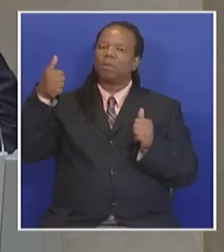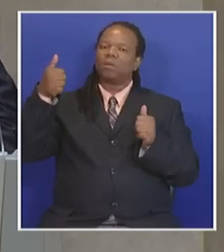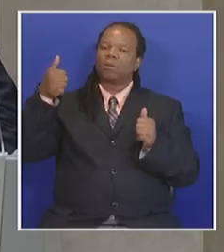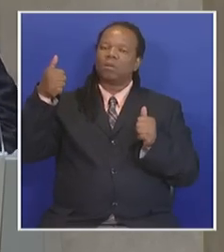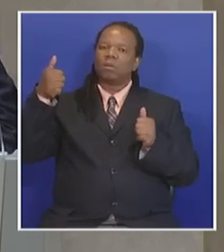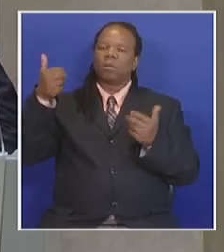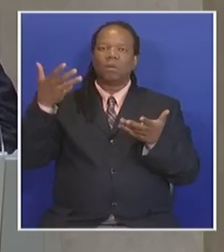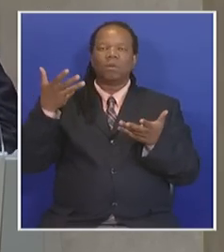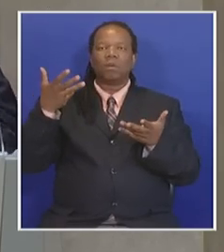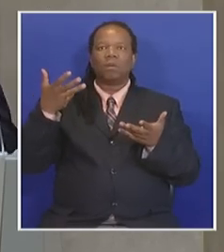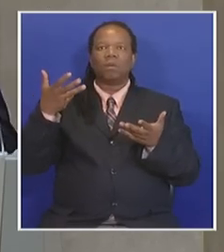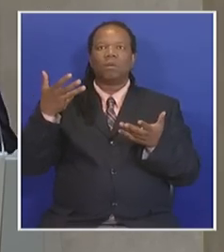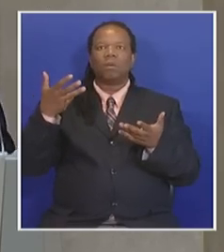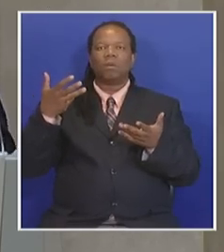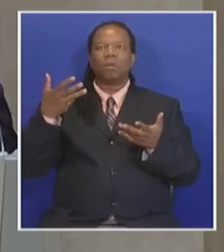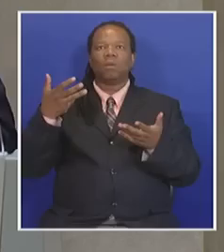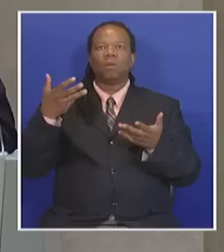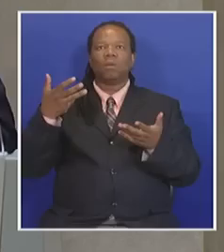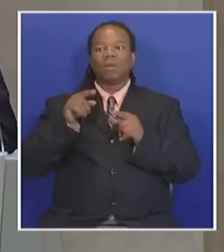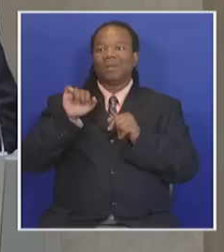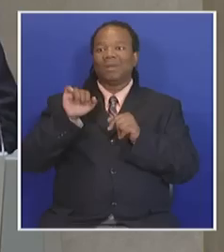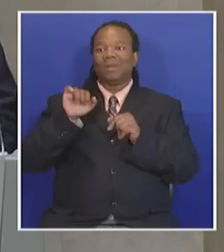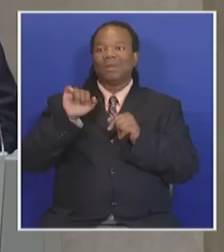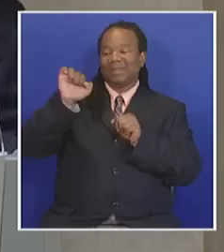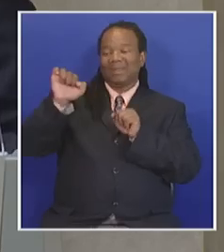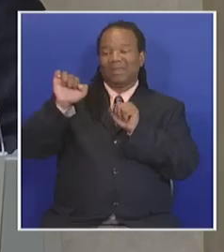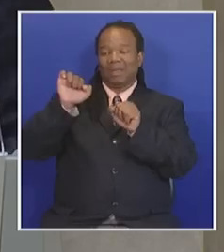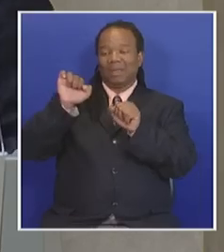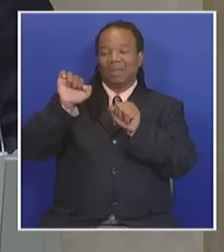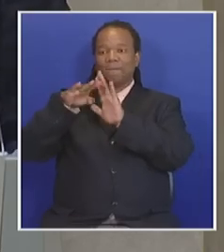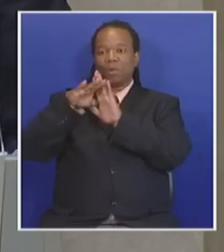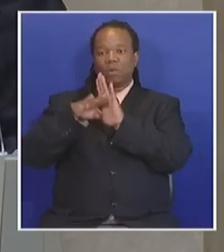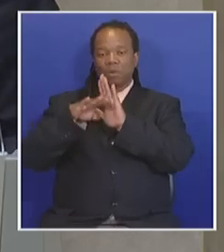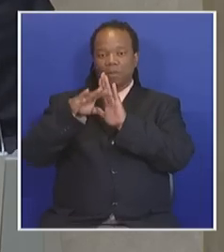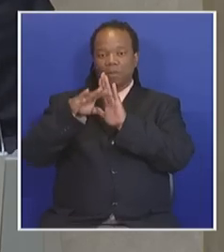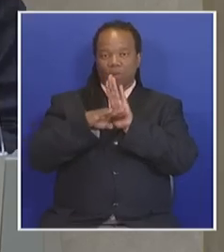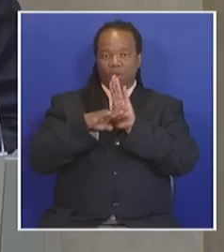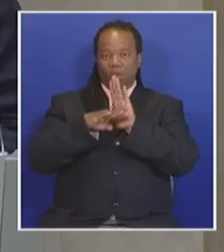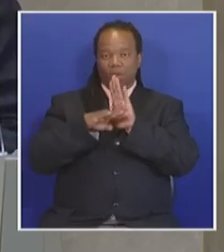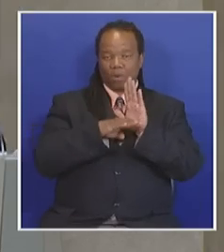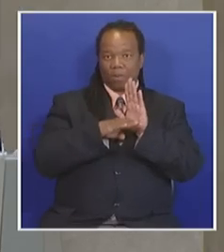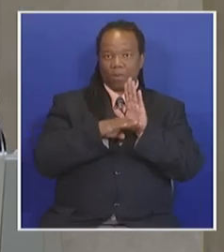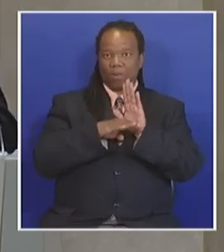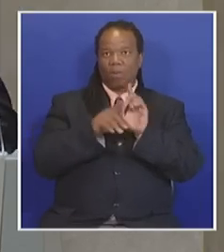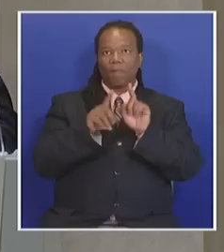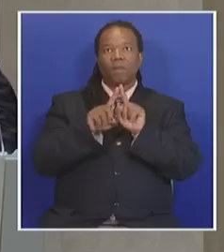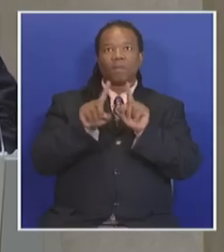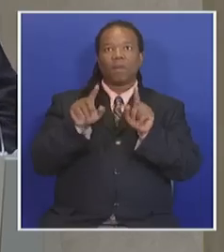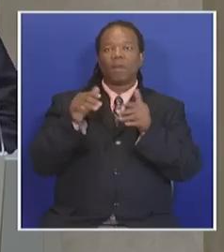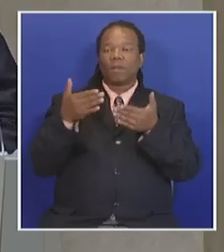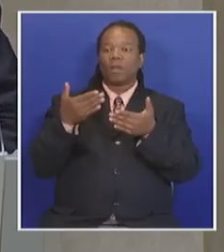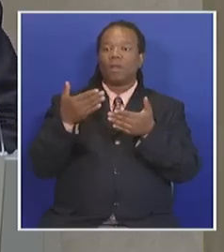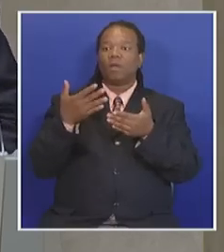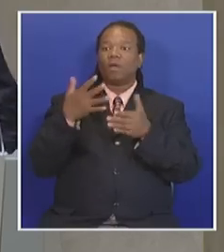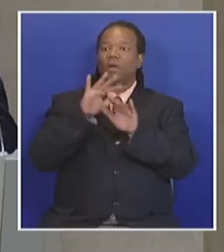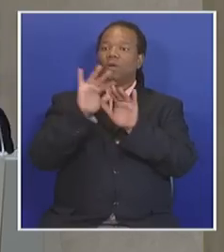the nationally agreed programs that have been articulated within the framework of the National Development